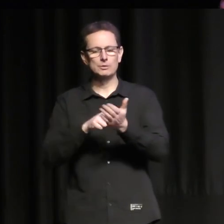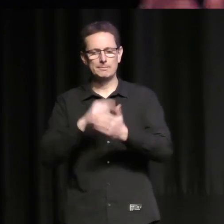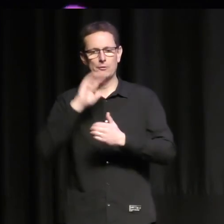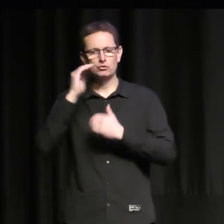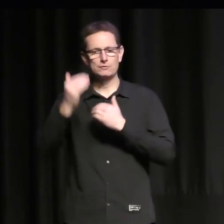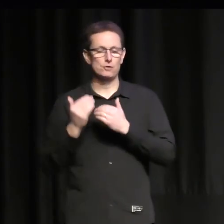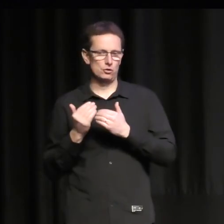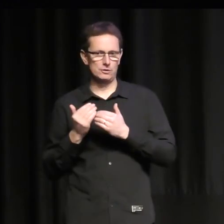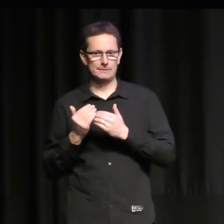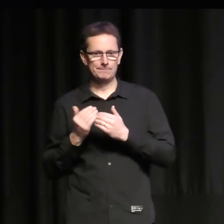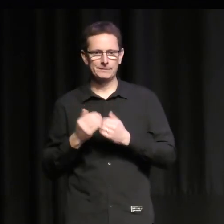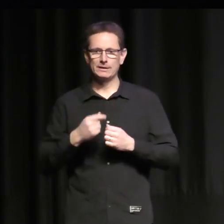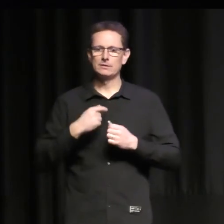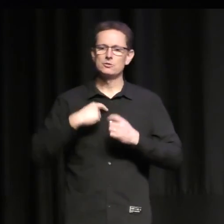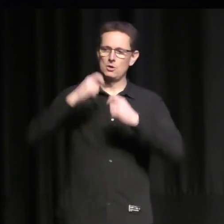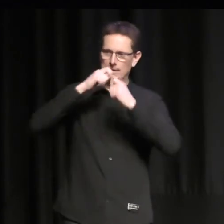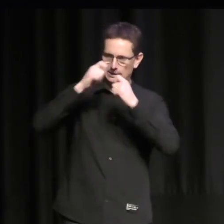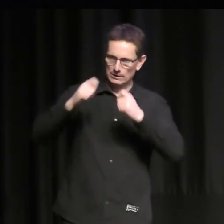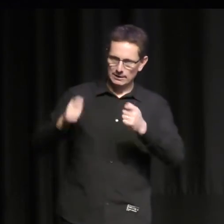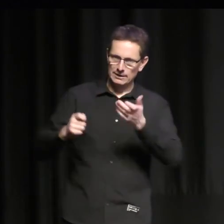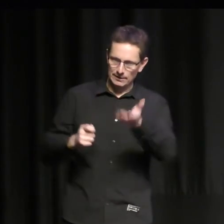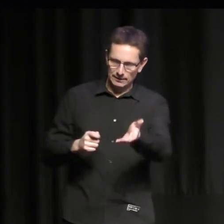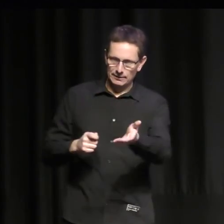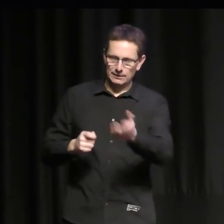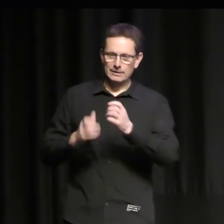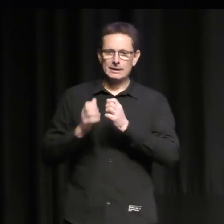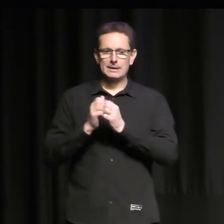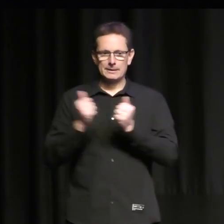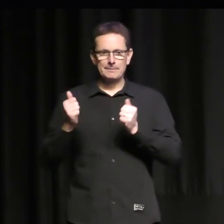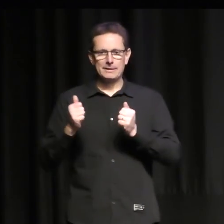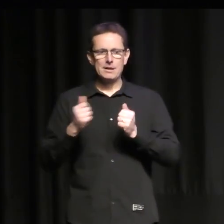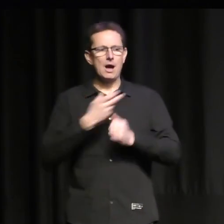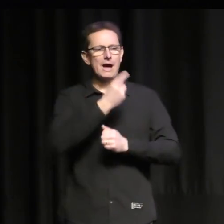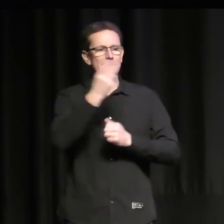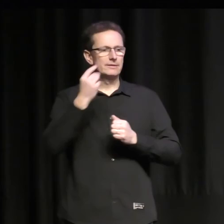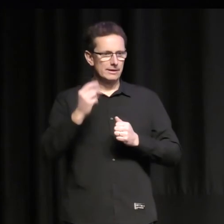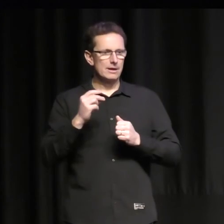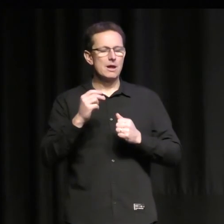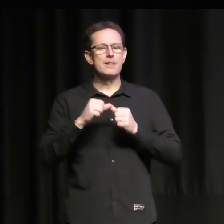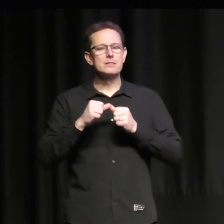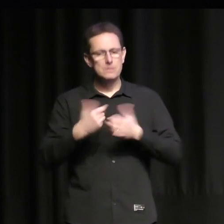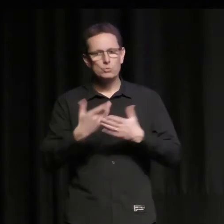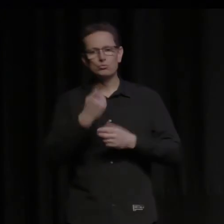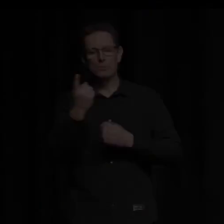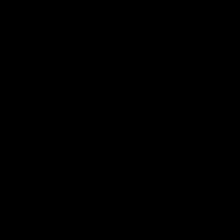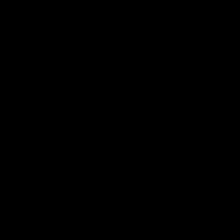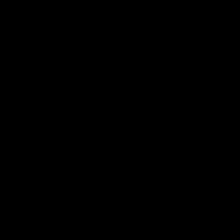So I salute you, but please others join as much as possible.